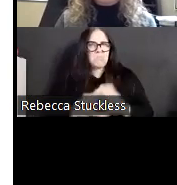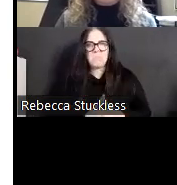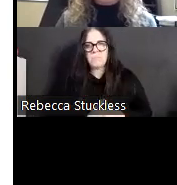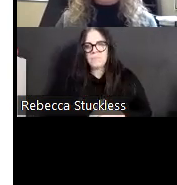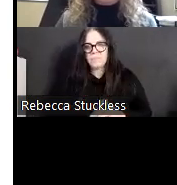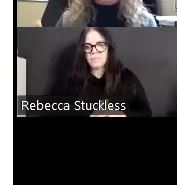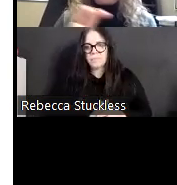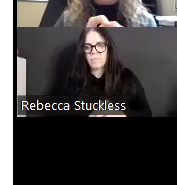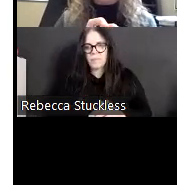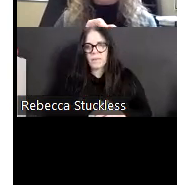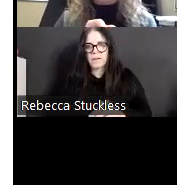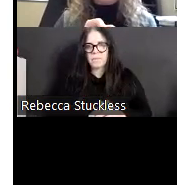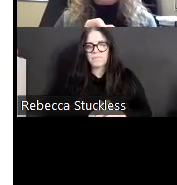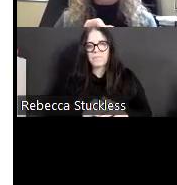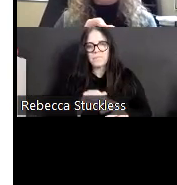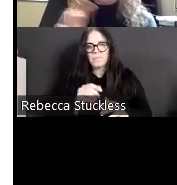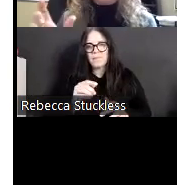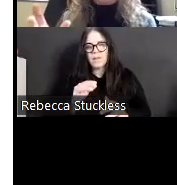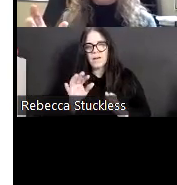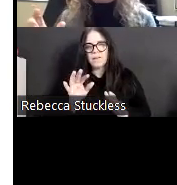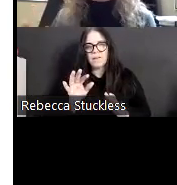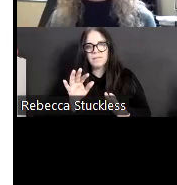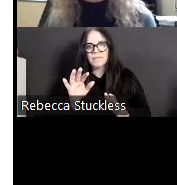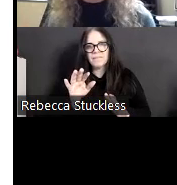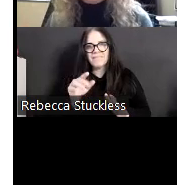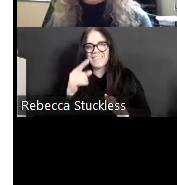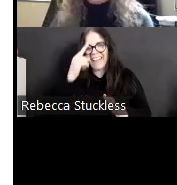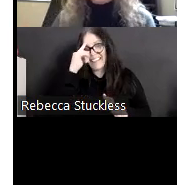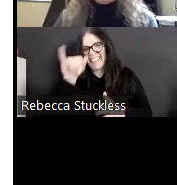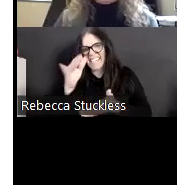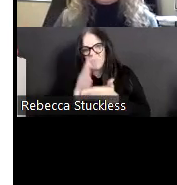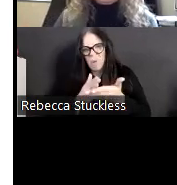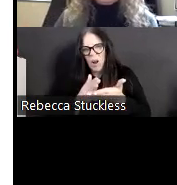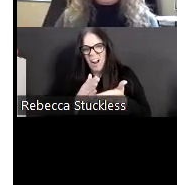And I think there was another part of the question that I didn't answer.